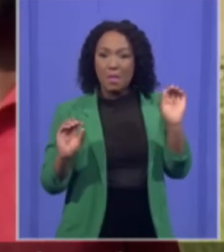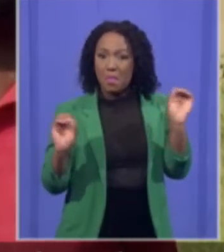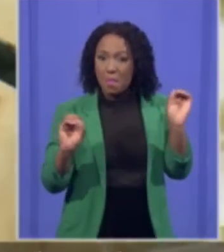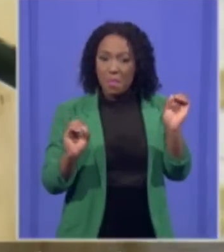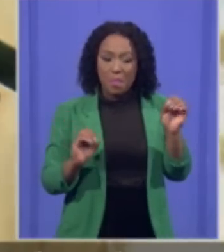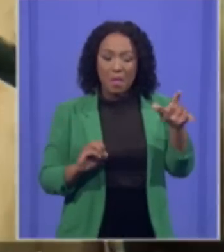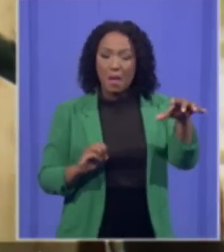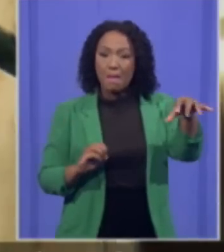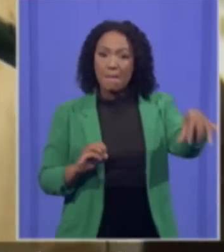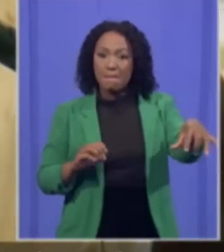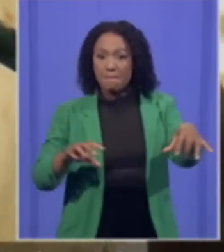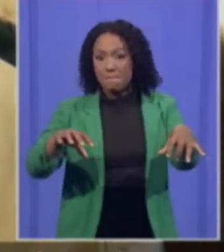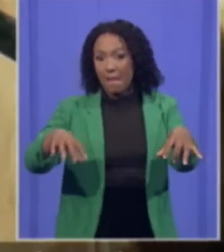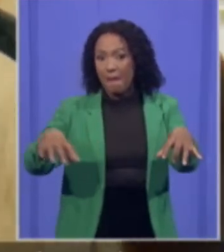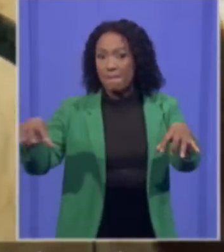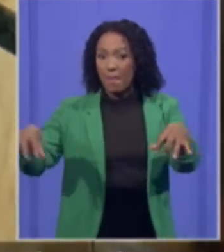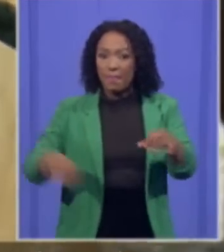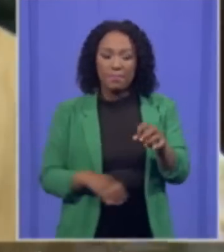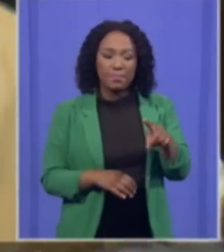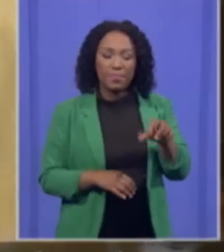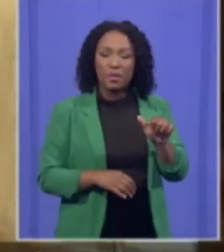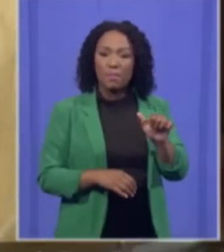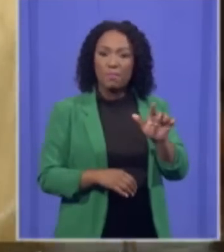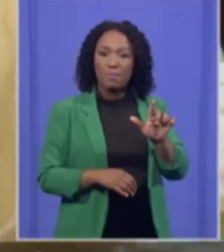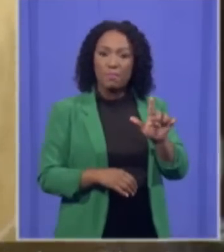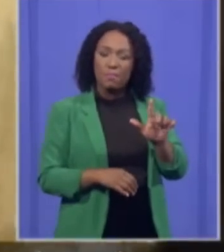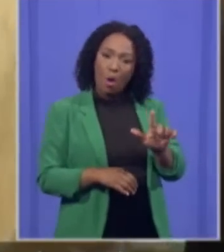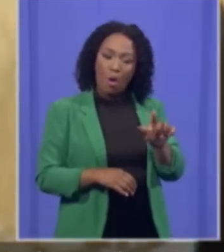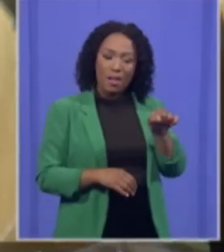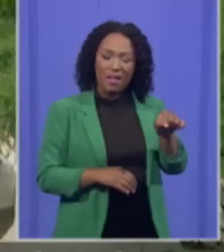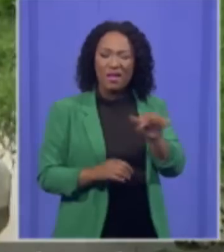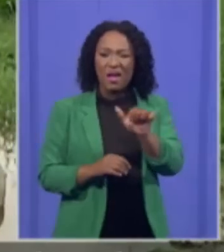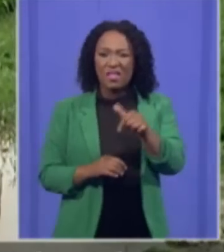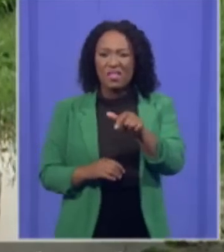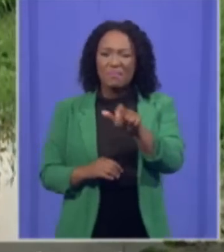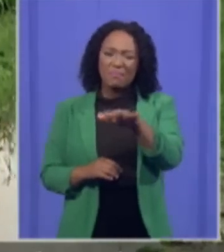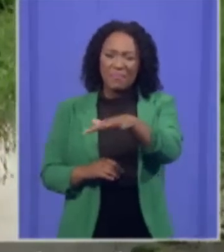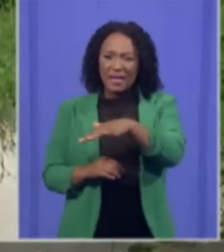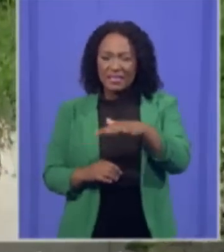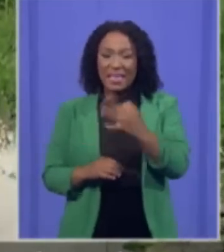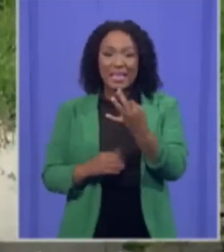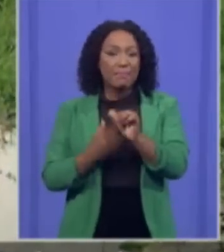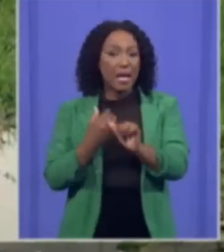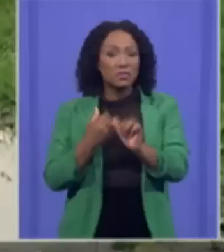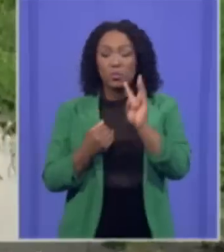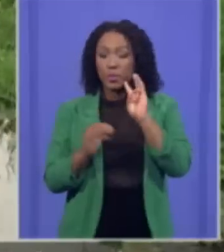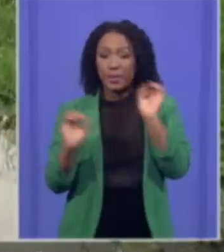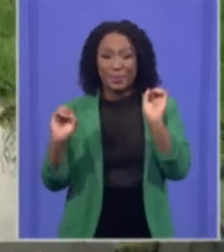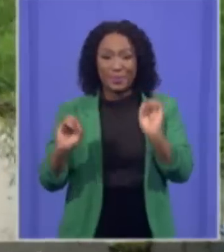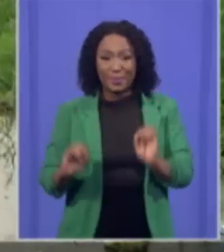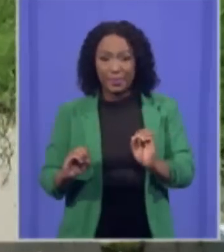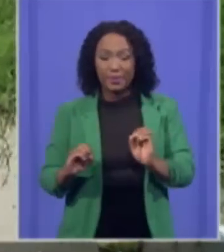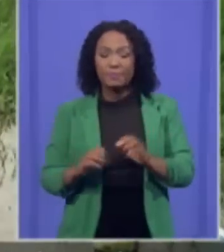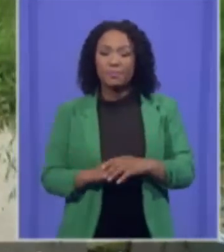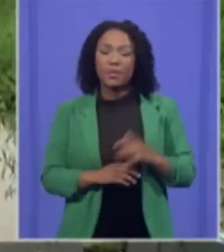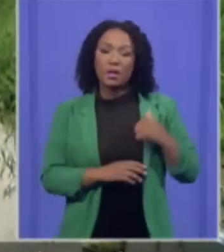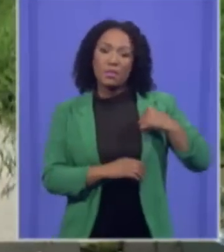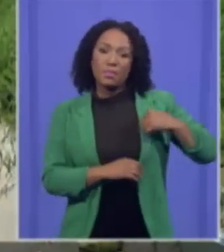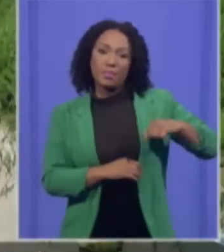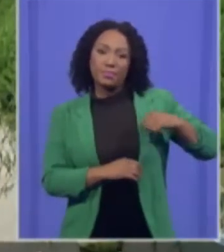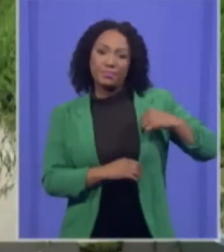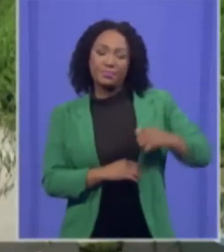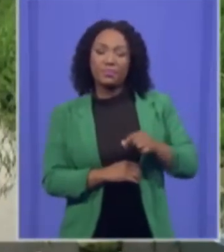se telele sa bo ma 3 months nako nngwe beke ha ka ratswile. Re sa le fo masepala wa Sedika wa Ngaka